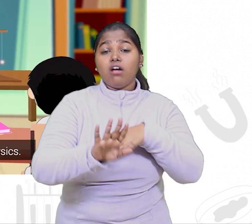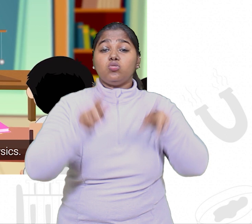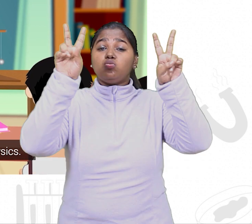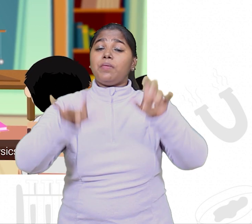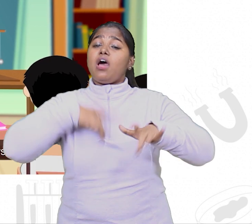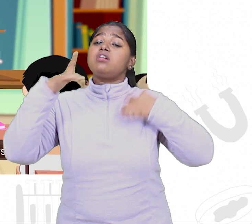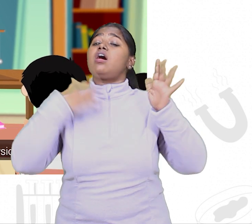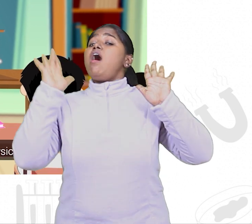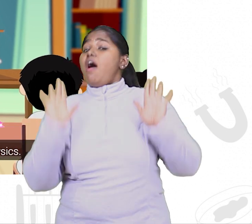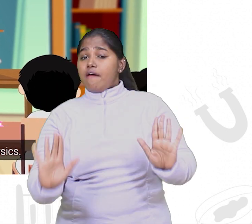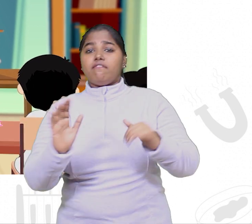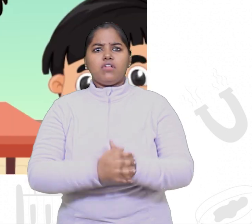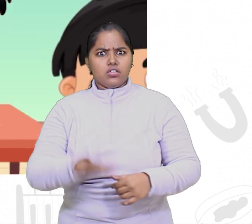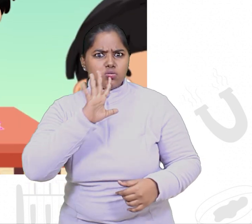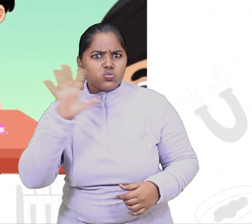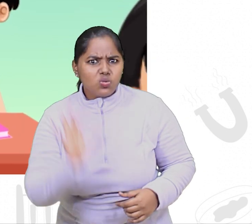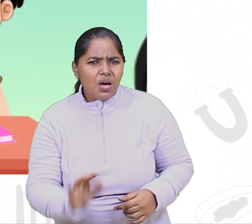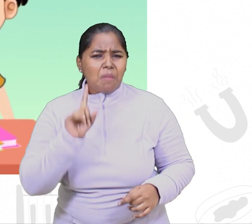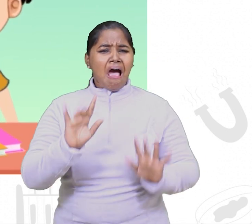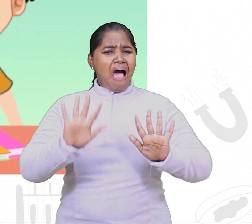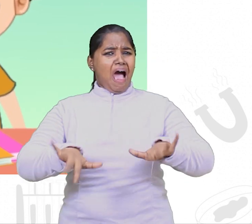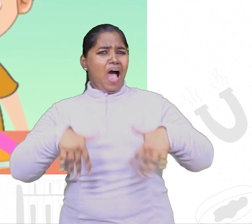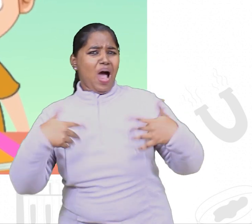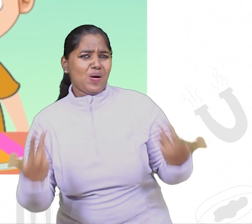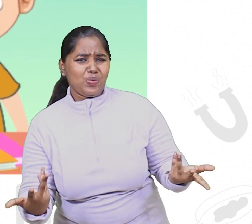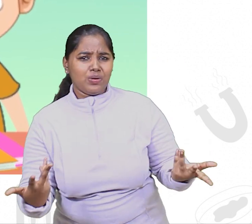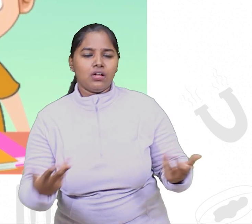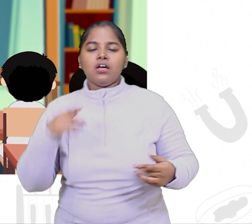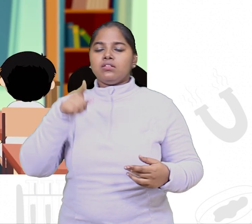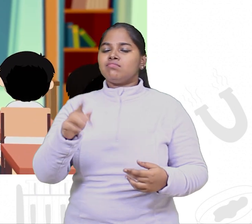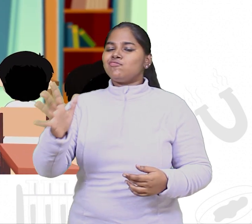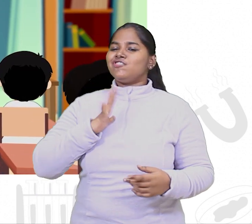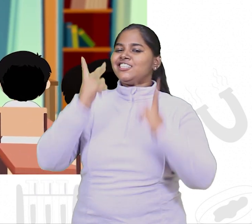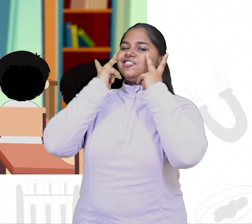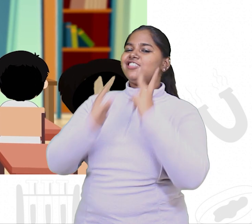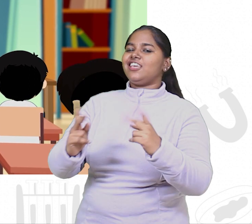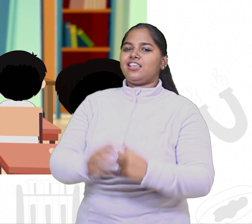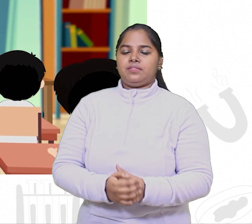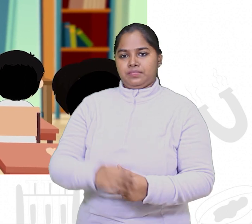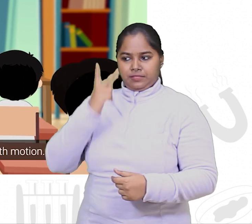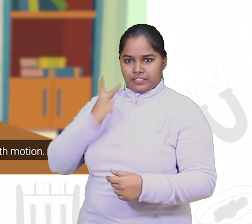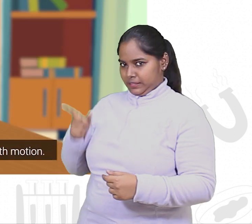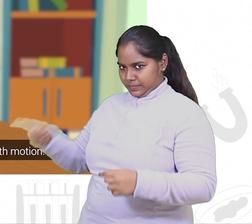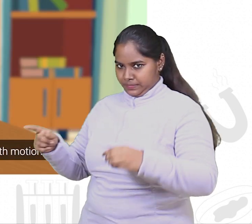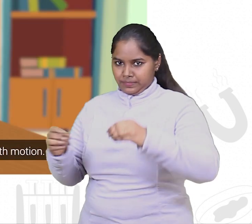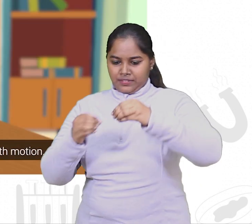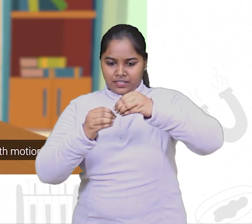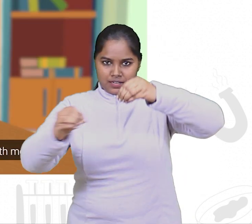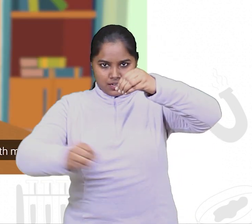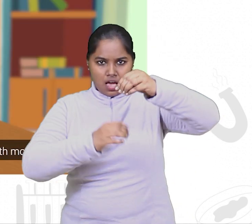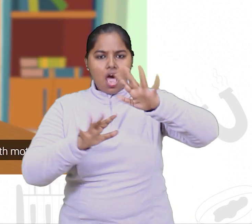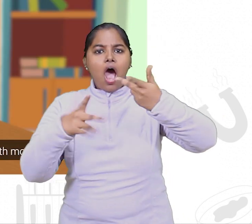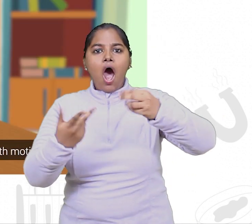most interesting topics in physics. Really? But how, ma'am? You just wait and watch. See,